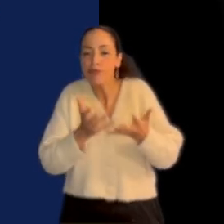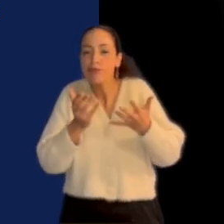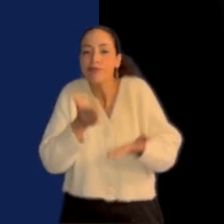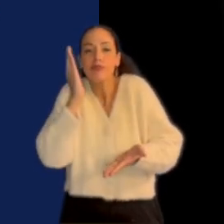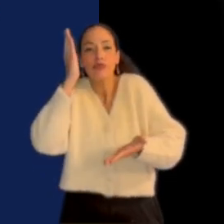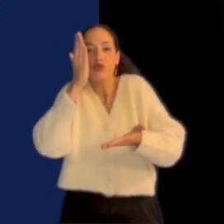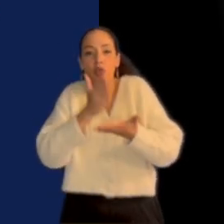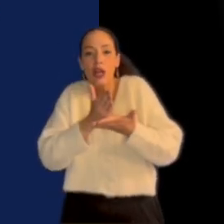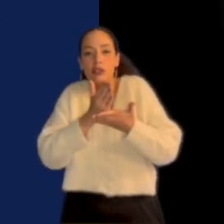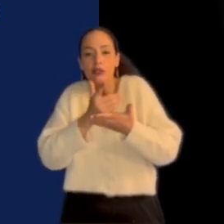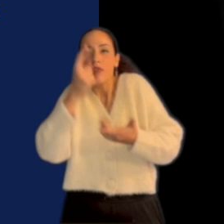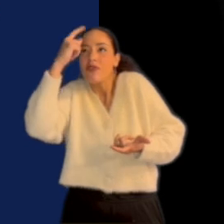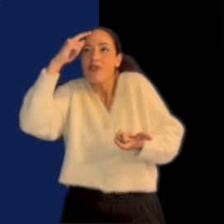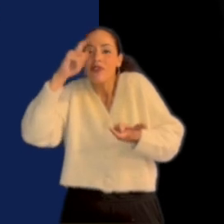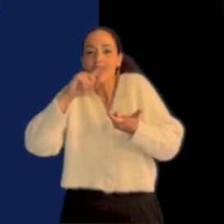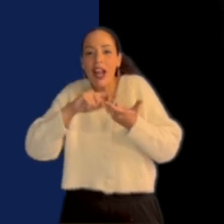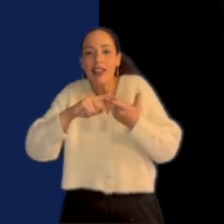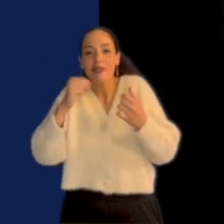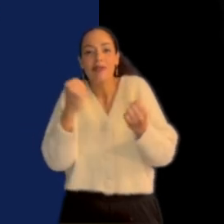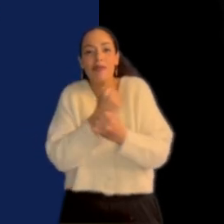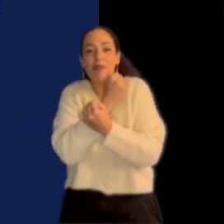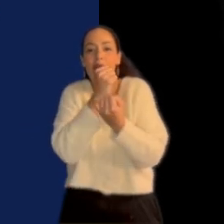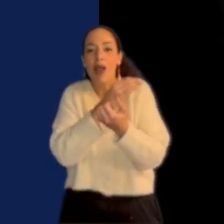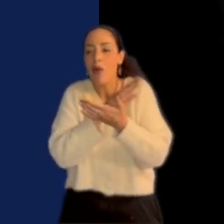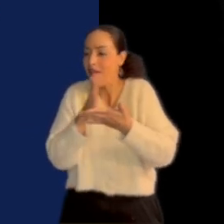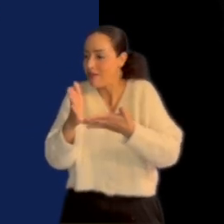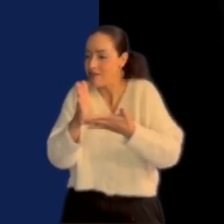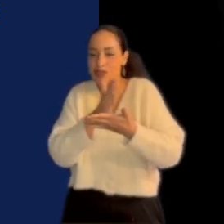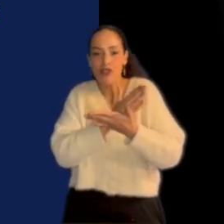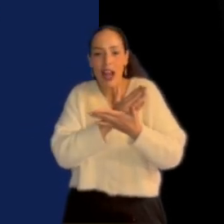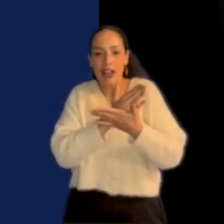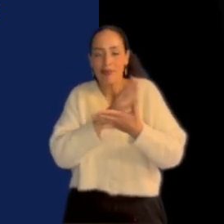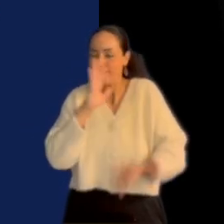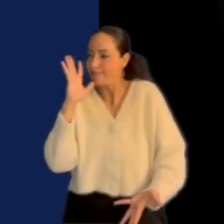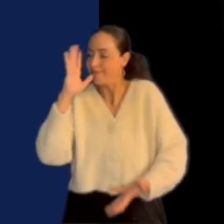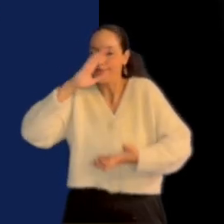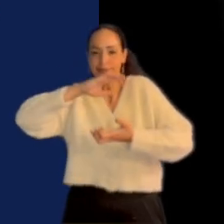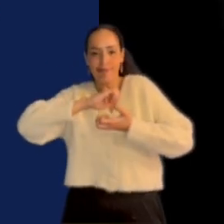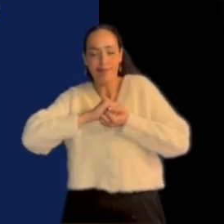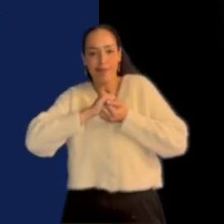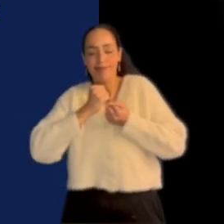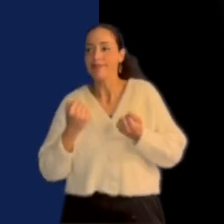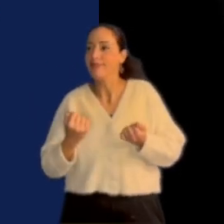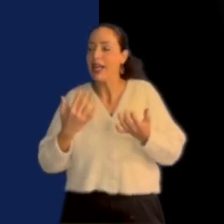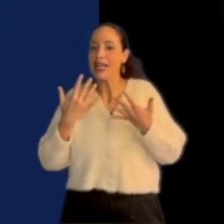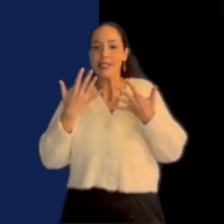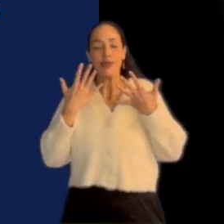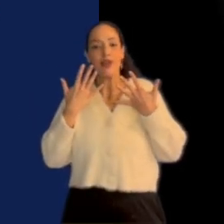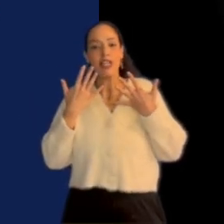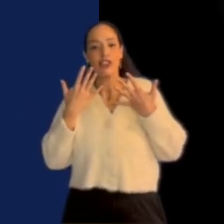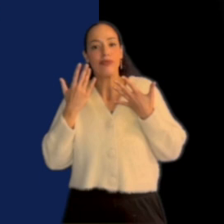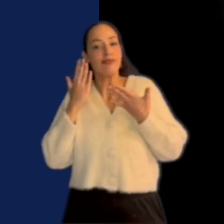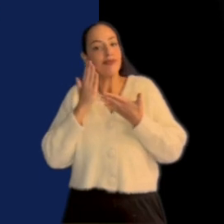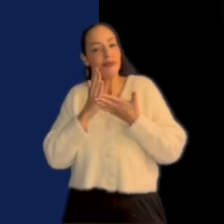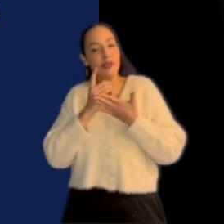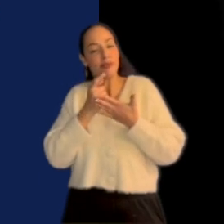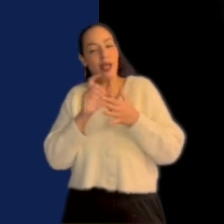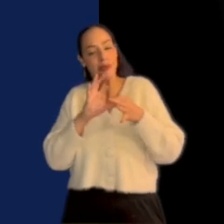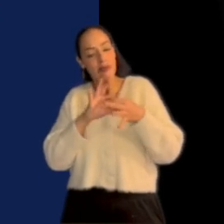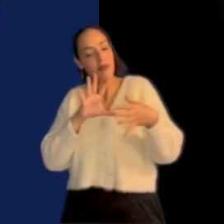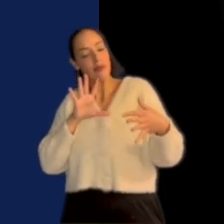reaffirm aspirations. In short, it's about reconnecting with the very foundations upon which these systems first came into